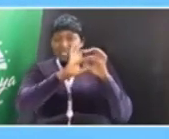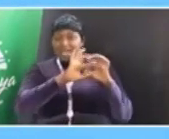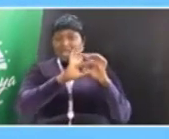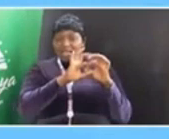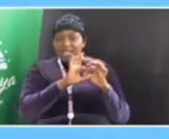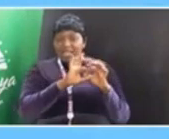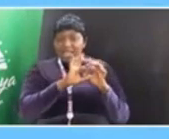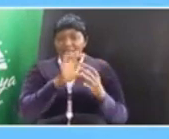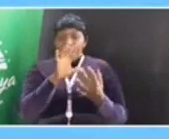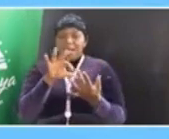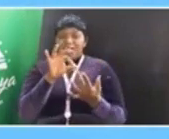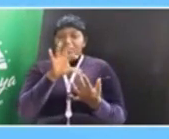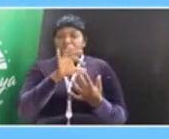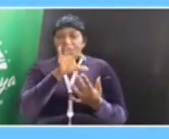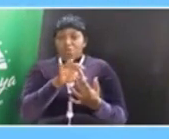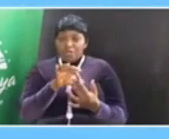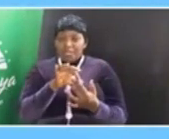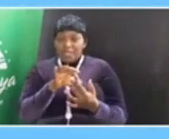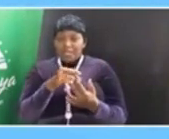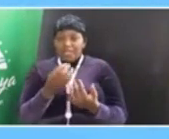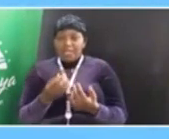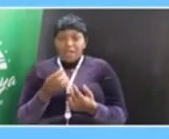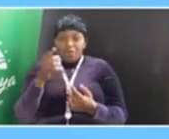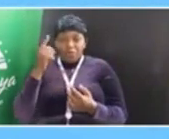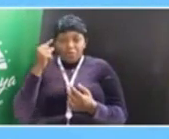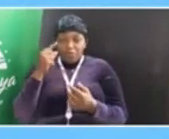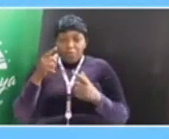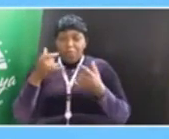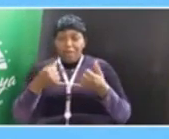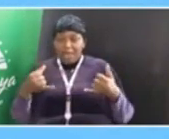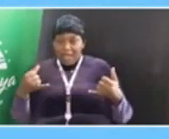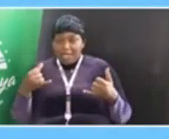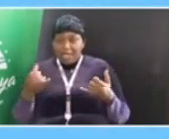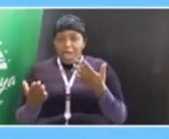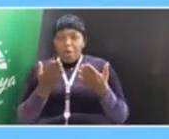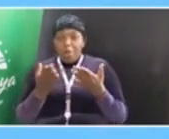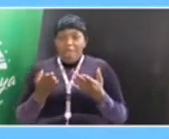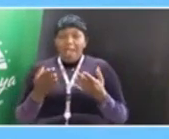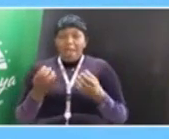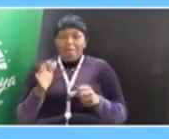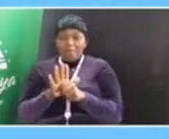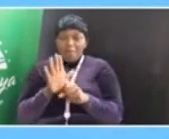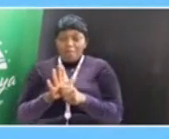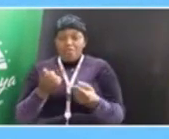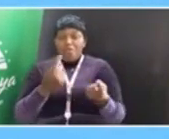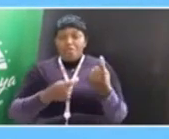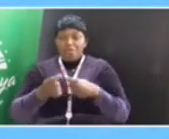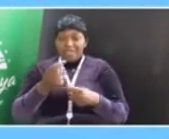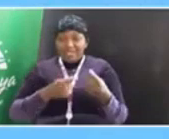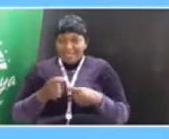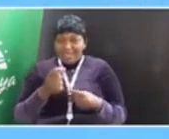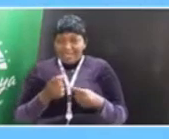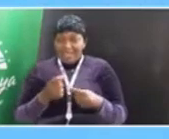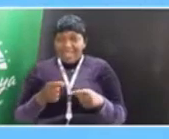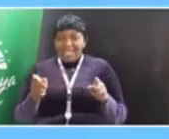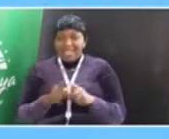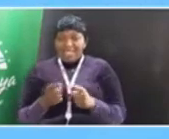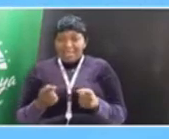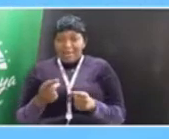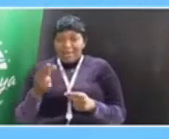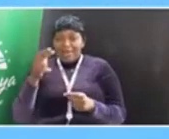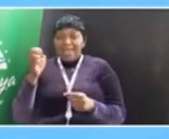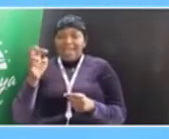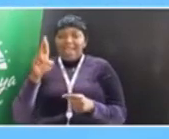that fuses along Kenya's coastline, where centuries of trade have shaped a heritage that